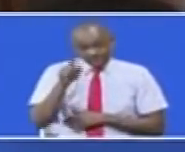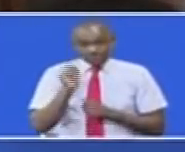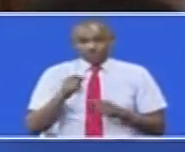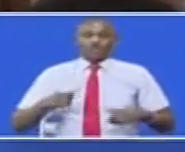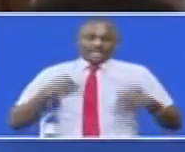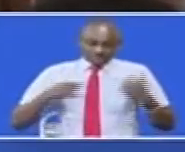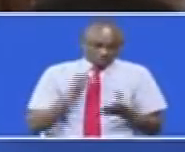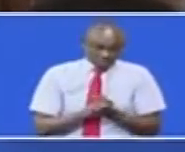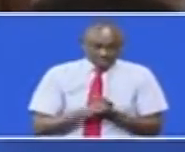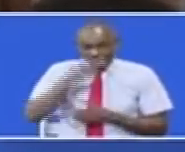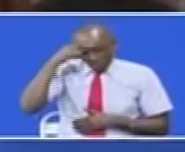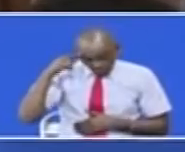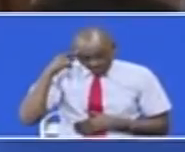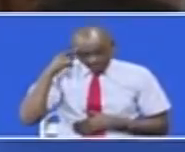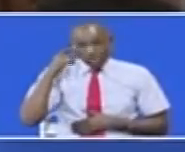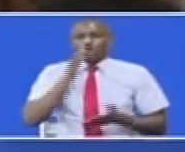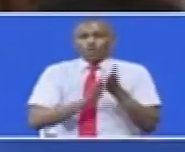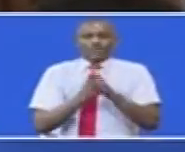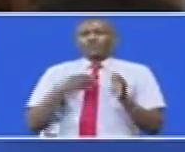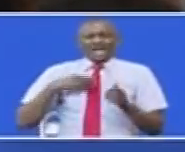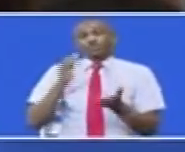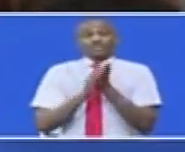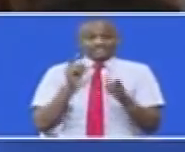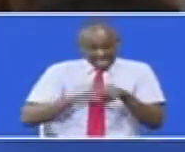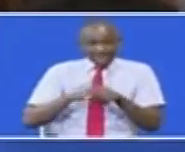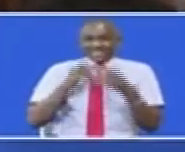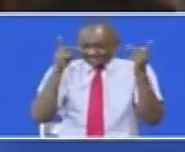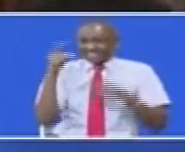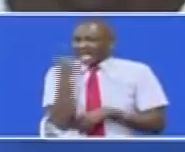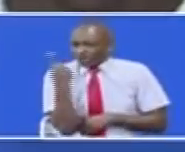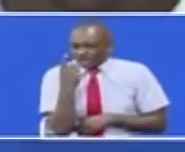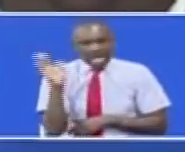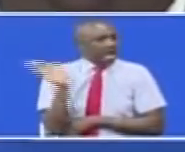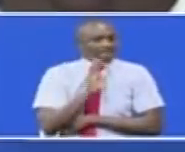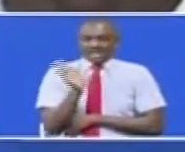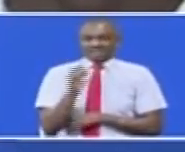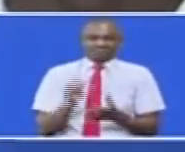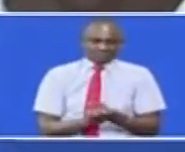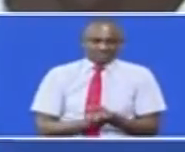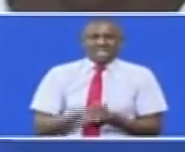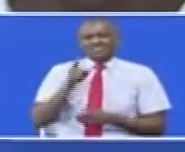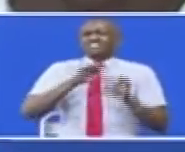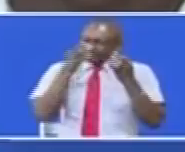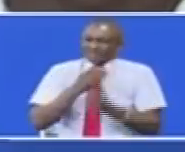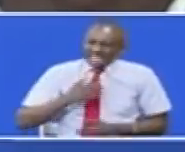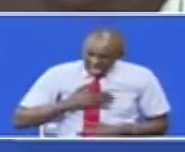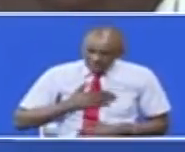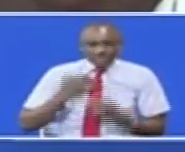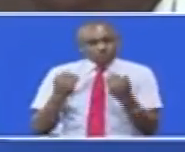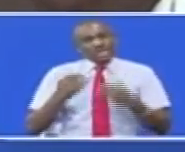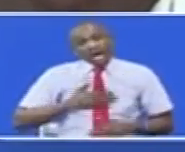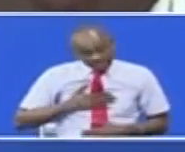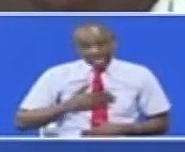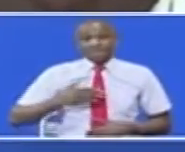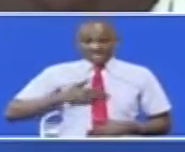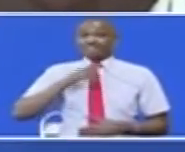cheered up, because nobody wants to be alone in a Christmas bed in hospital. This is our family. These are our children. I